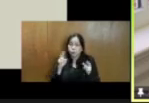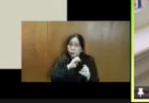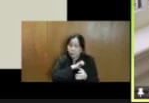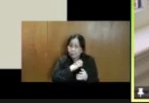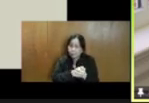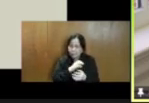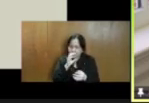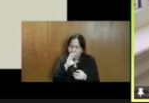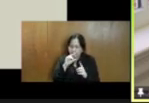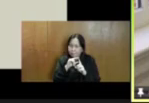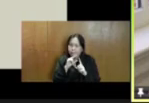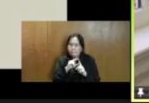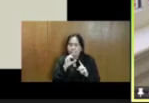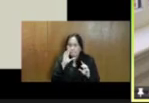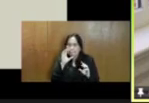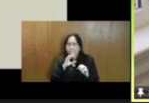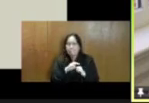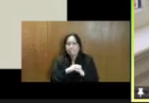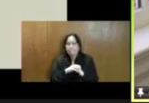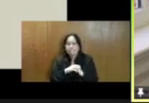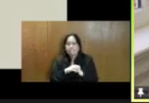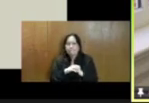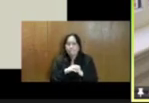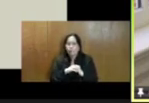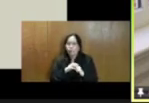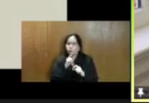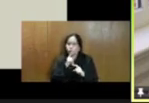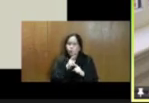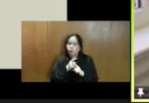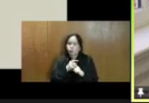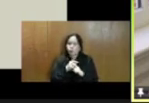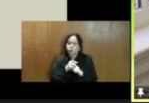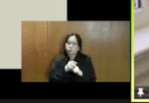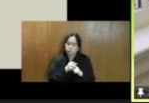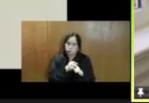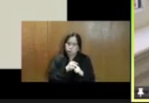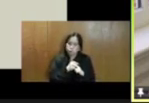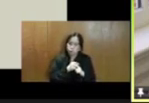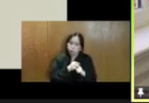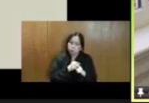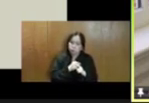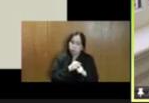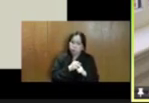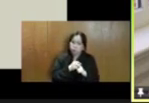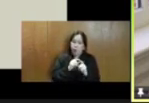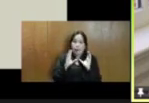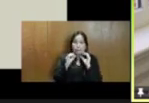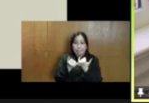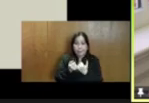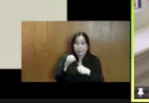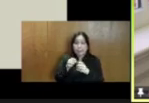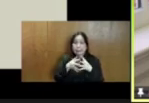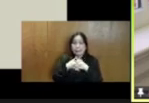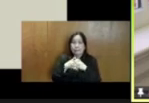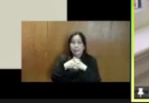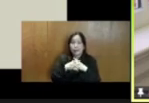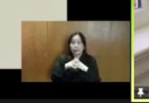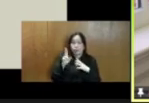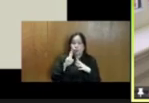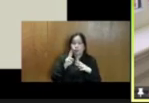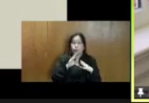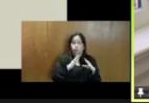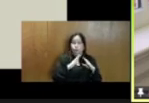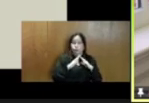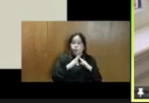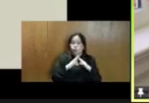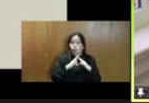to identify as well some of the most important companies in the United States for solar and wind.